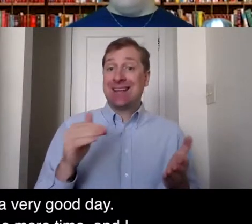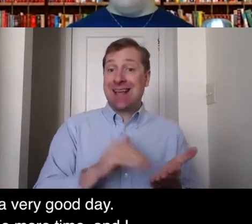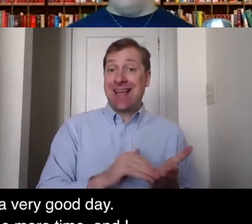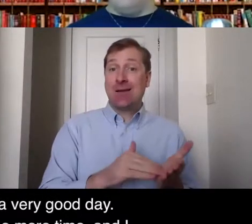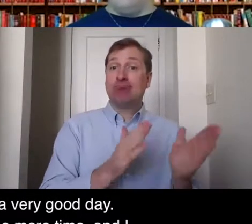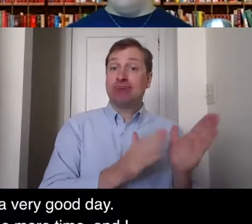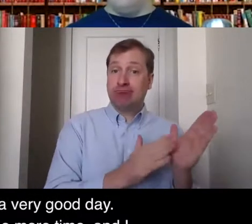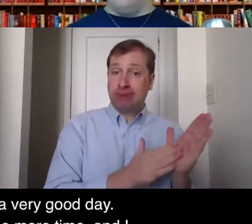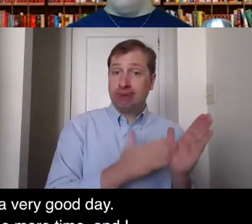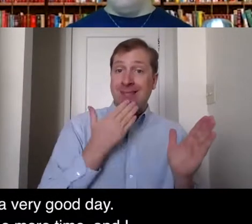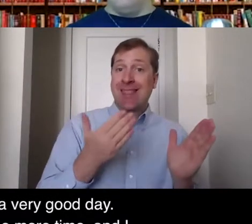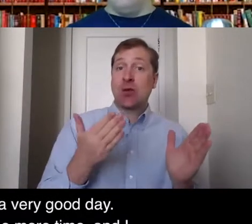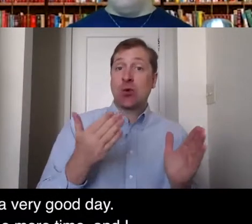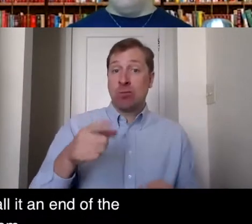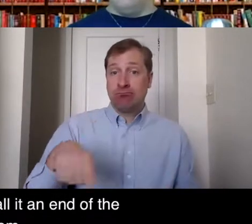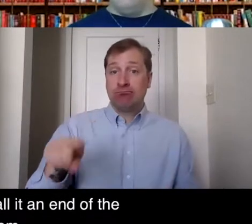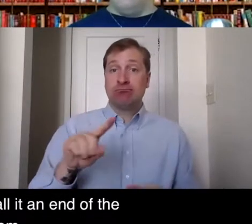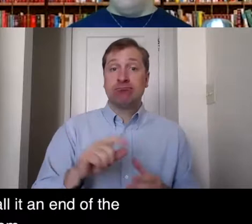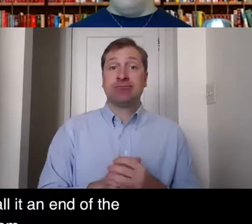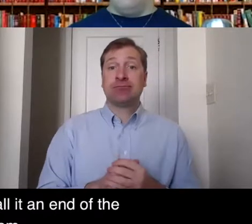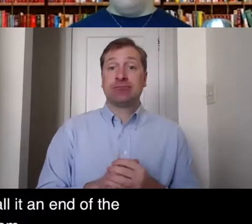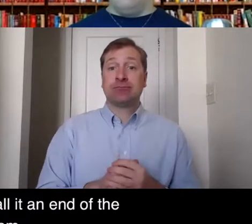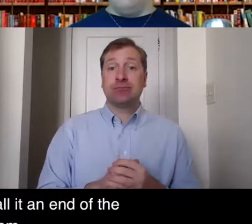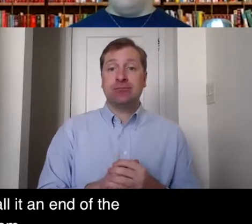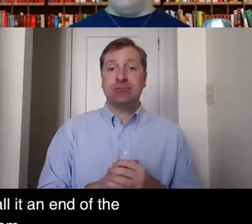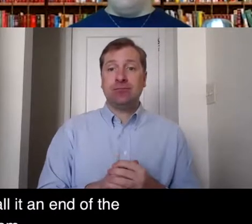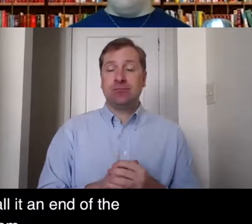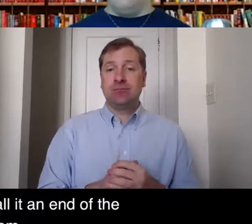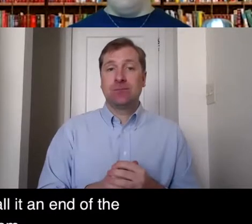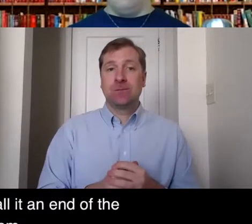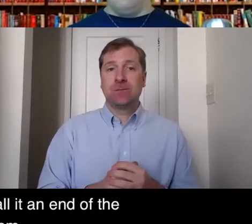time, and I believe that we can